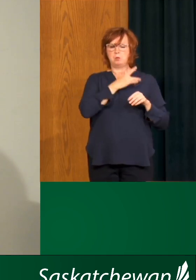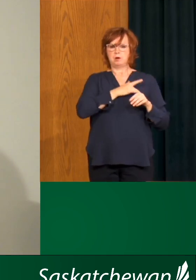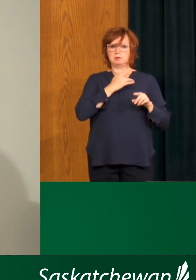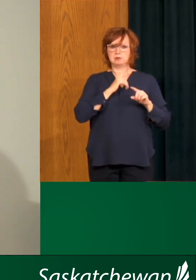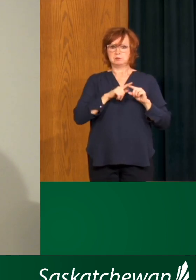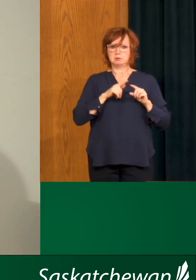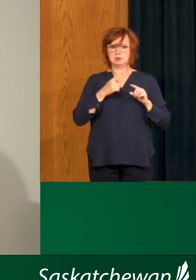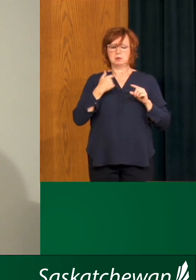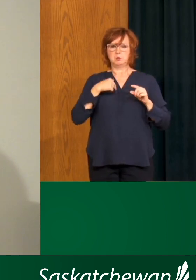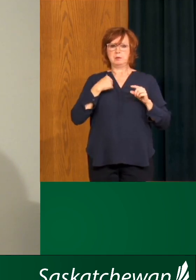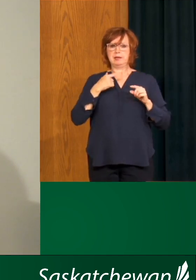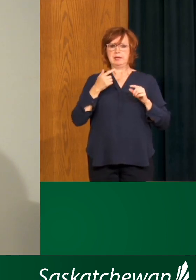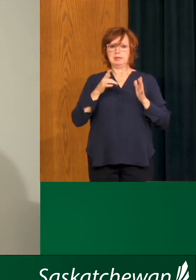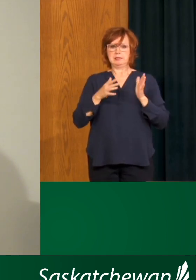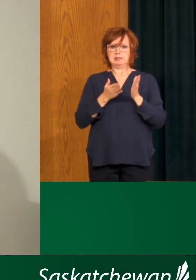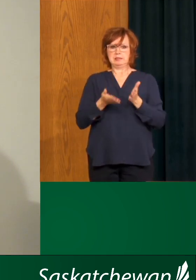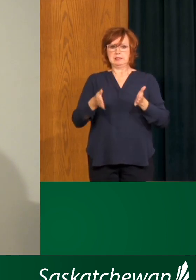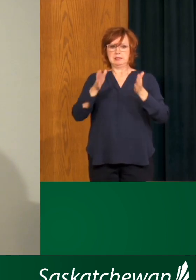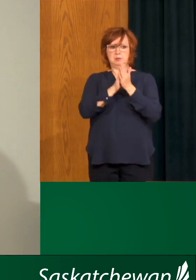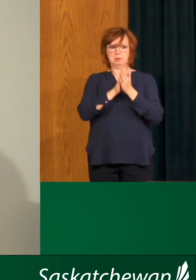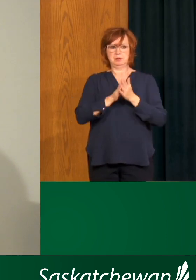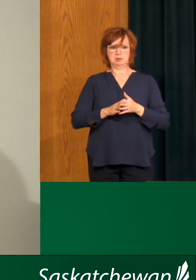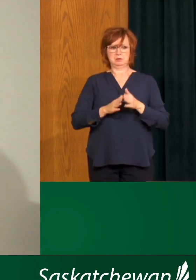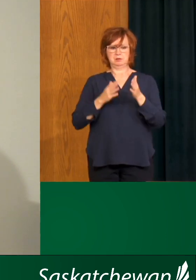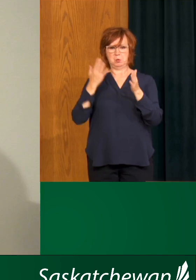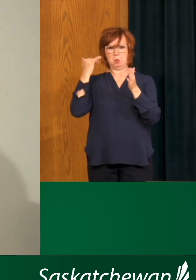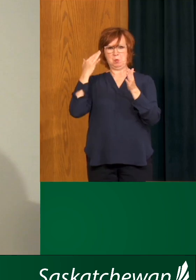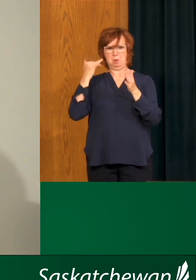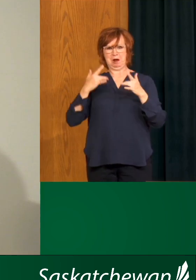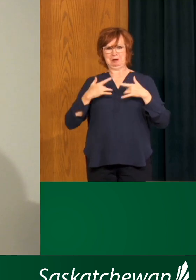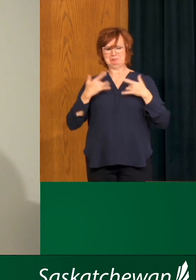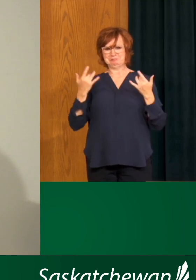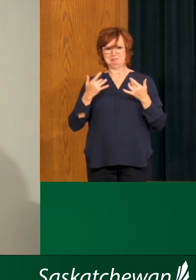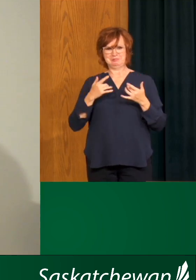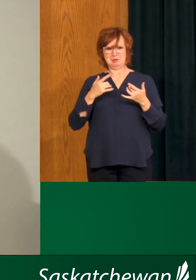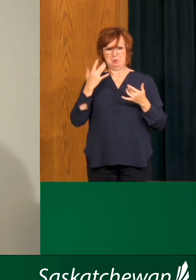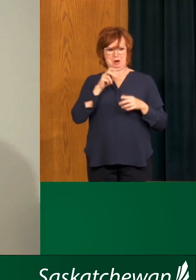does that happen when people weren't supposed to be traveling?